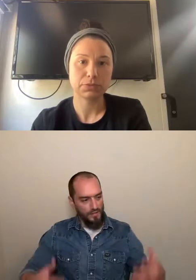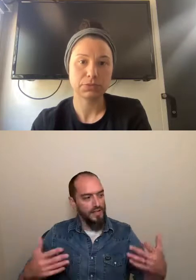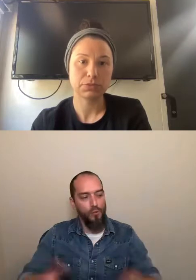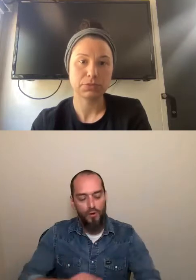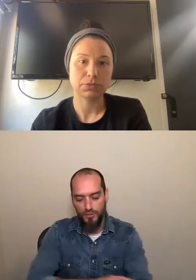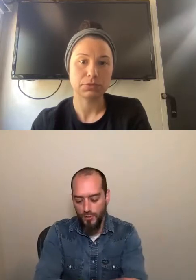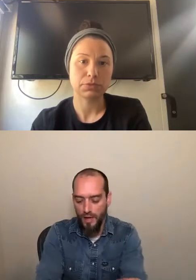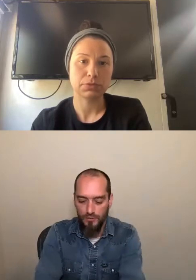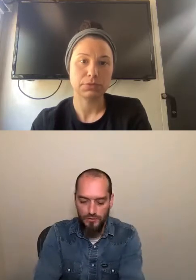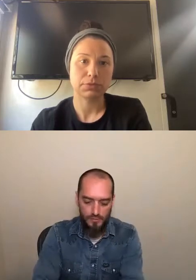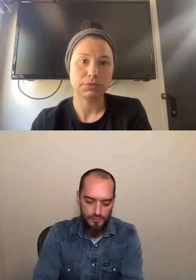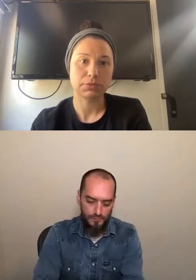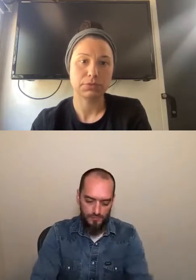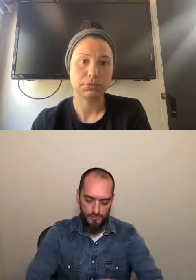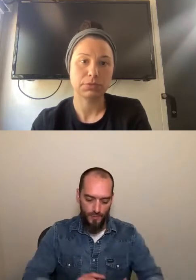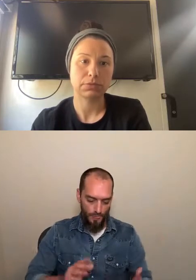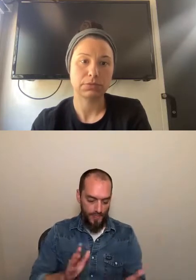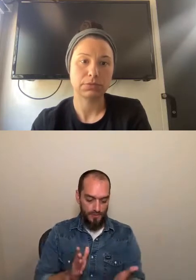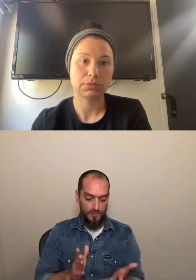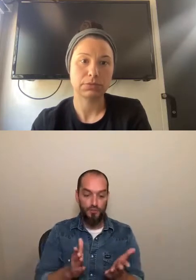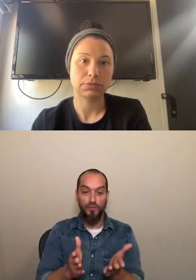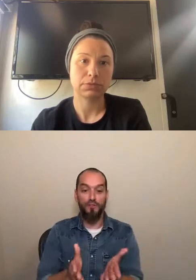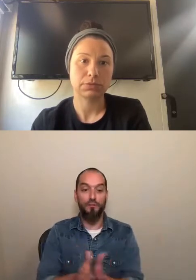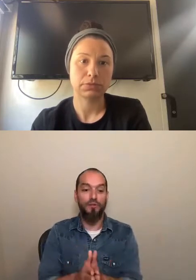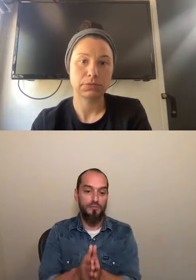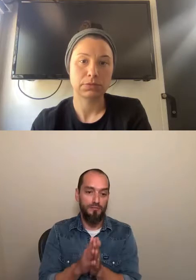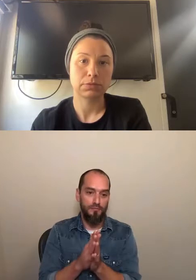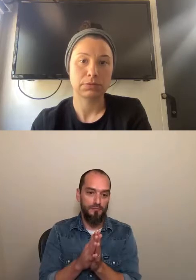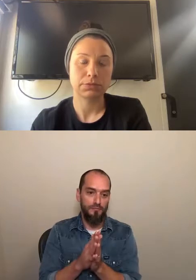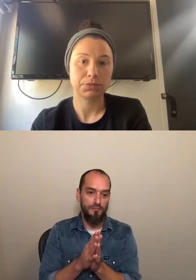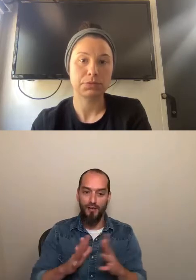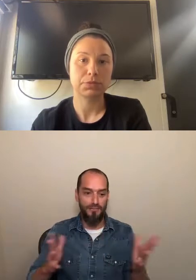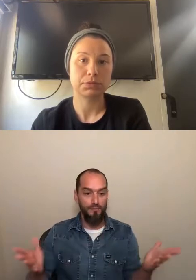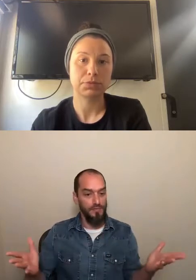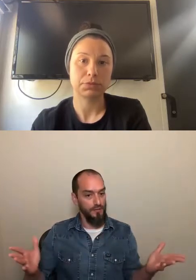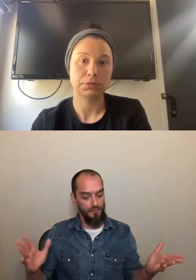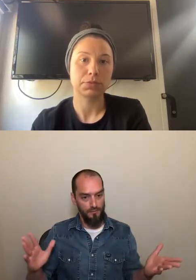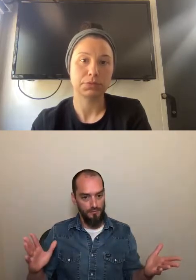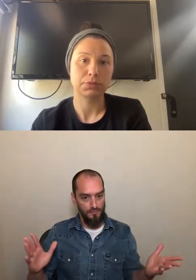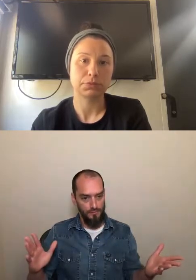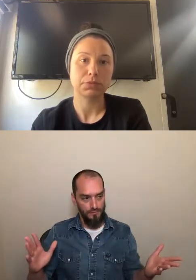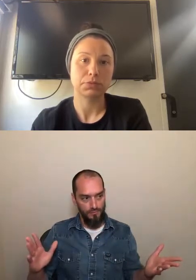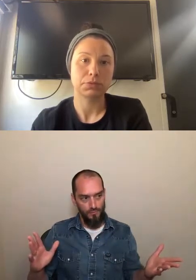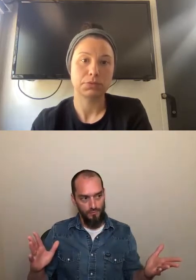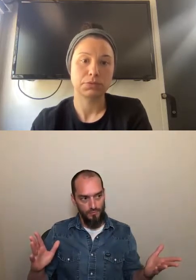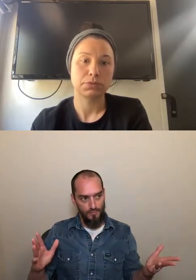But now let's say I walk into a house that someone's looking to purchase. The house is empty